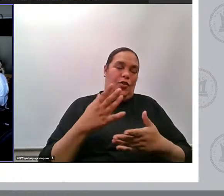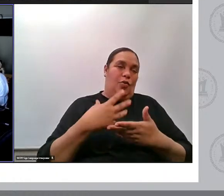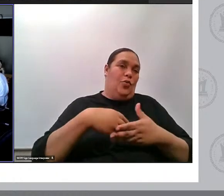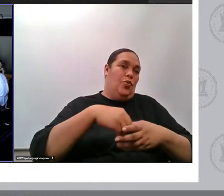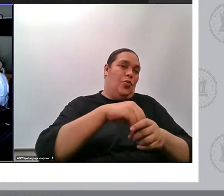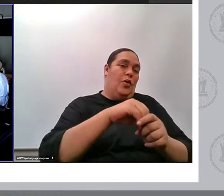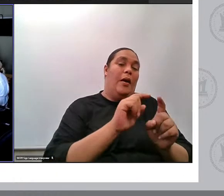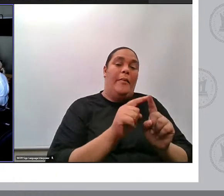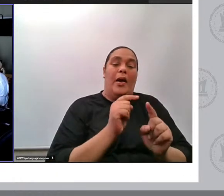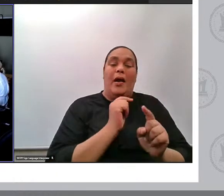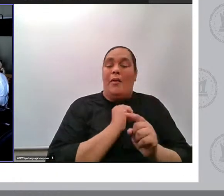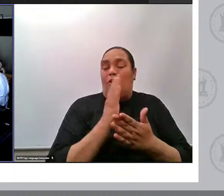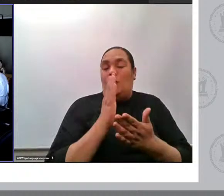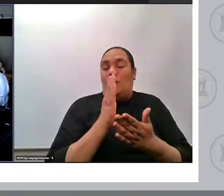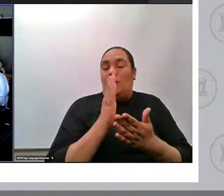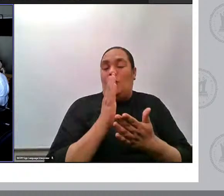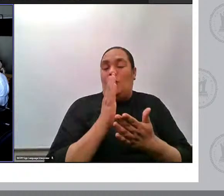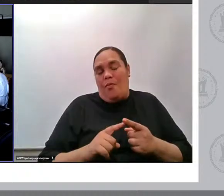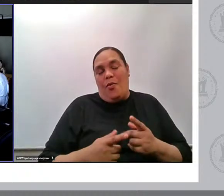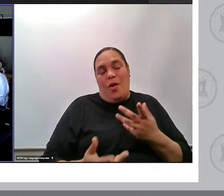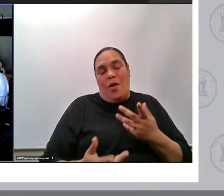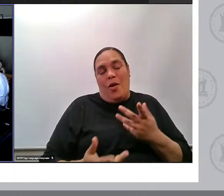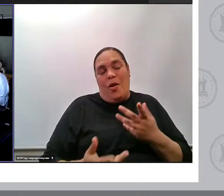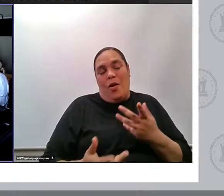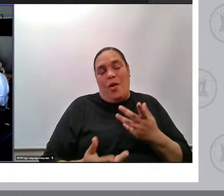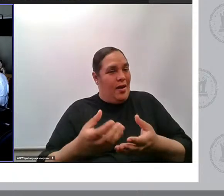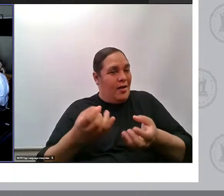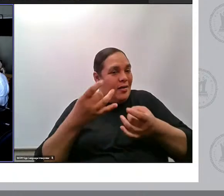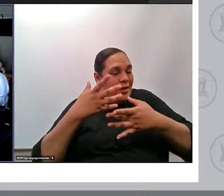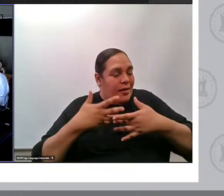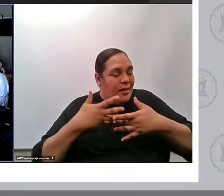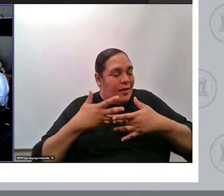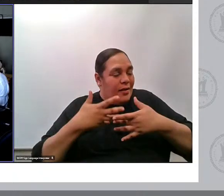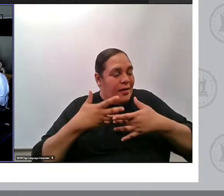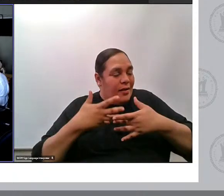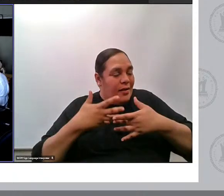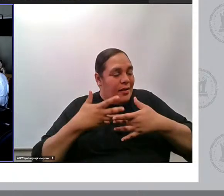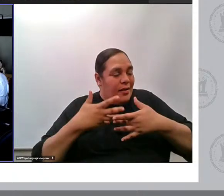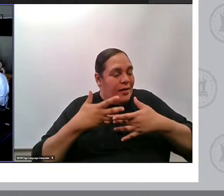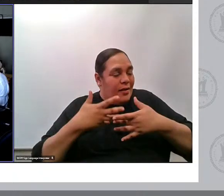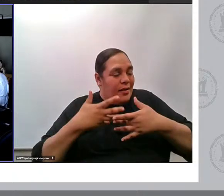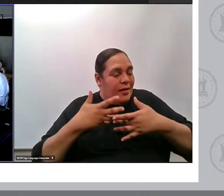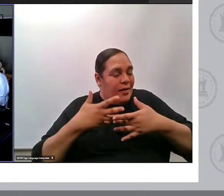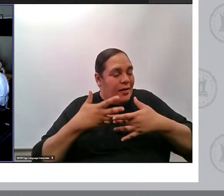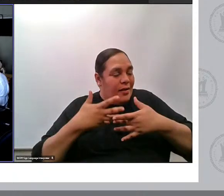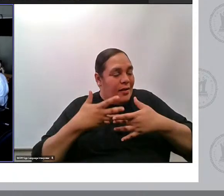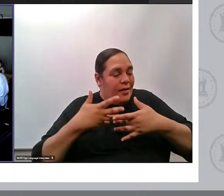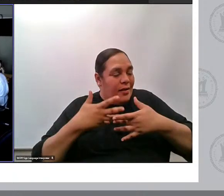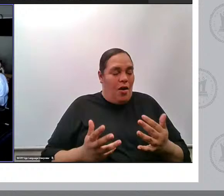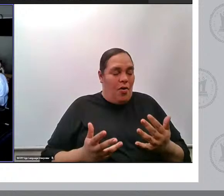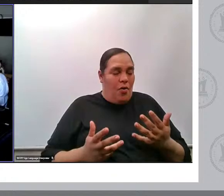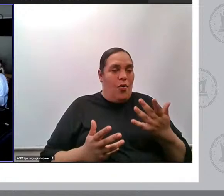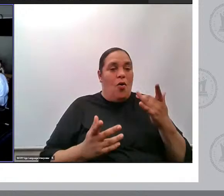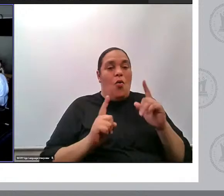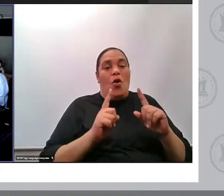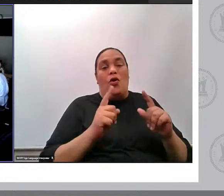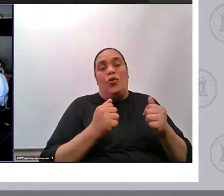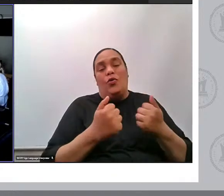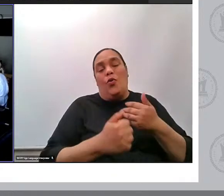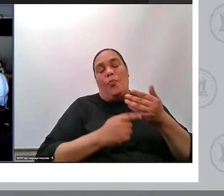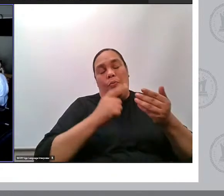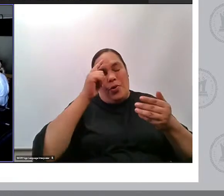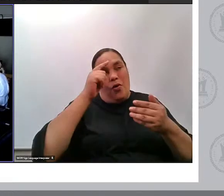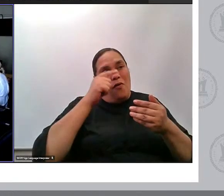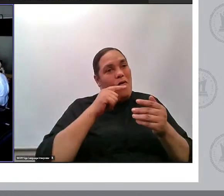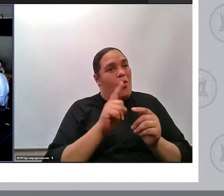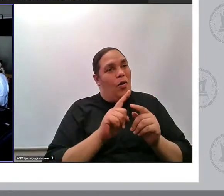And I'm not sure at this point, maybe you guys can indicate how gender what is the gender profile of the